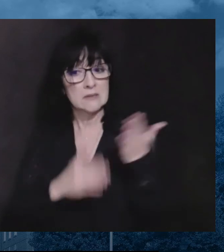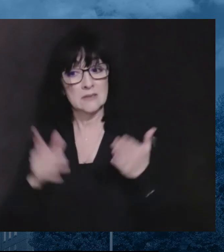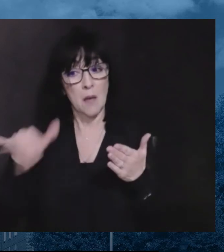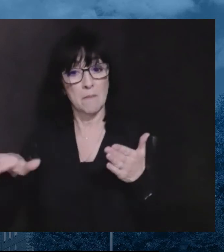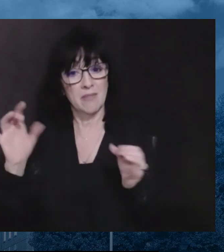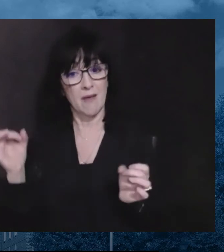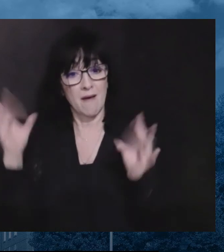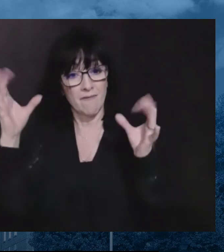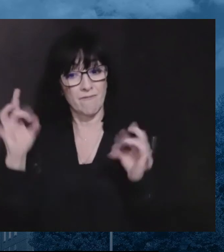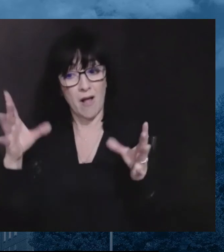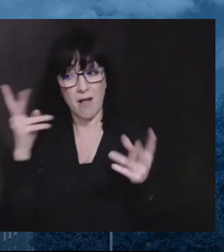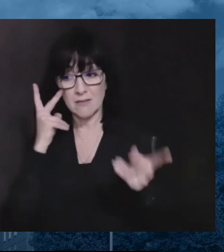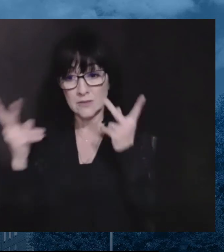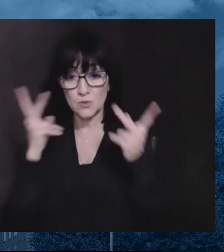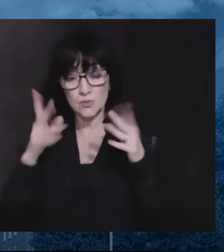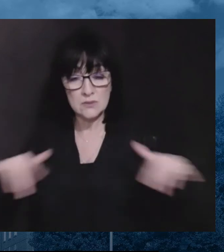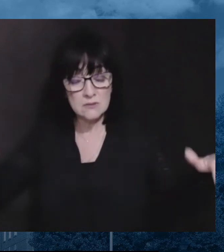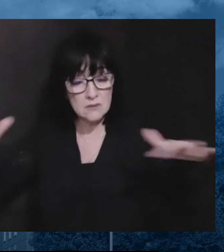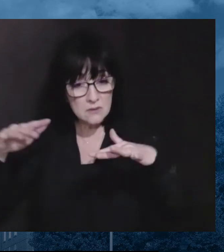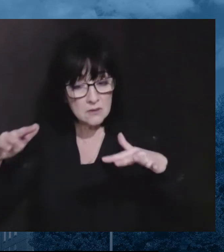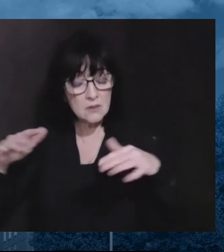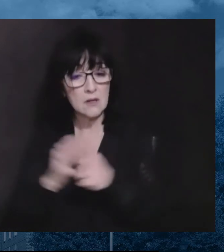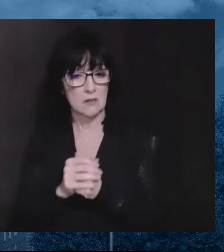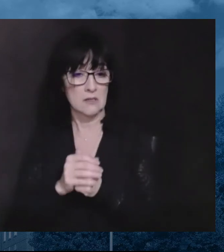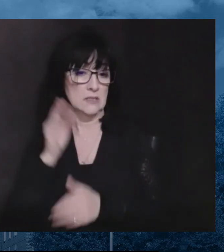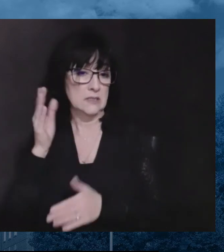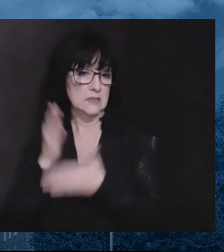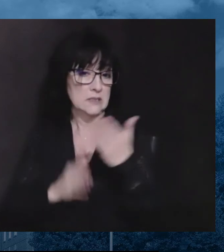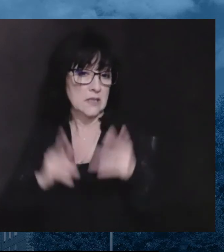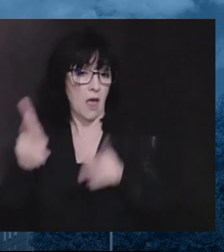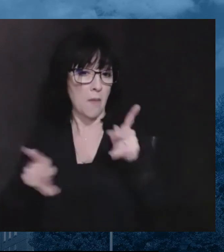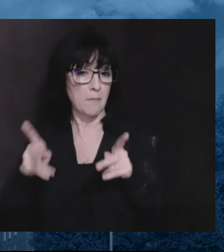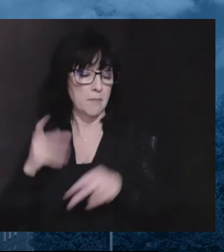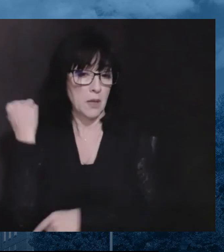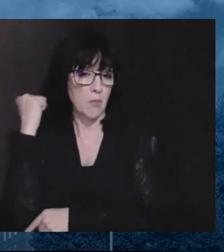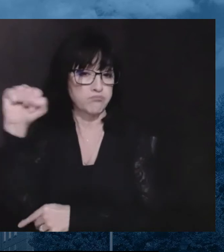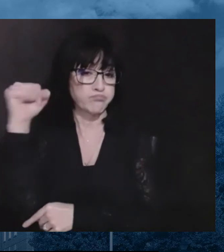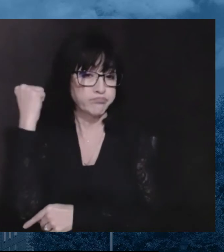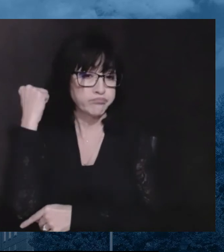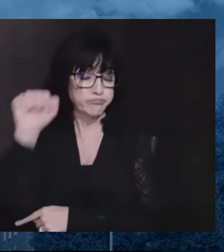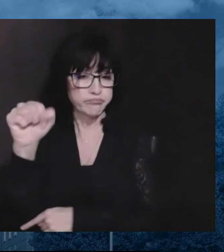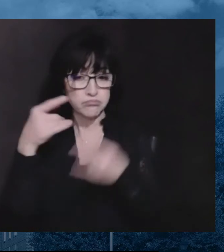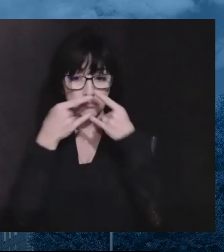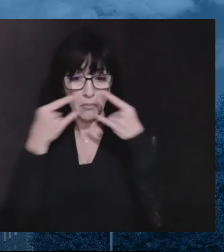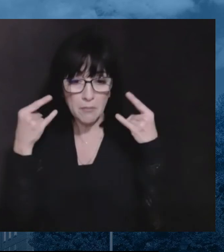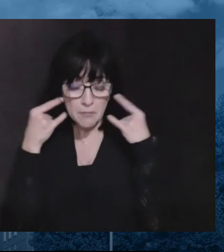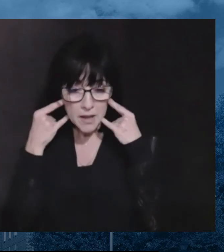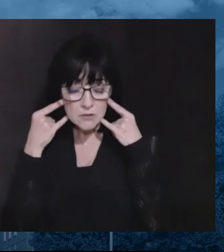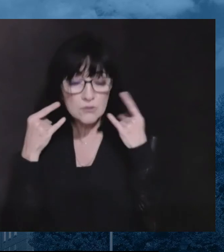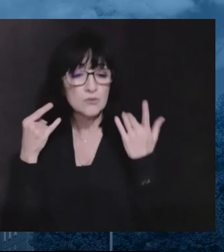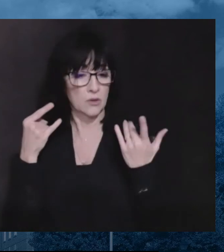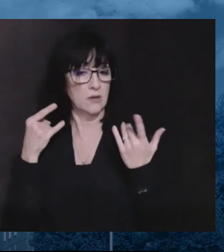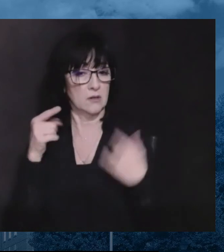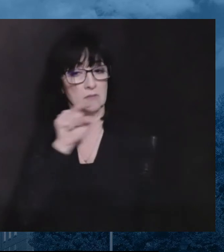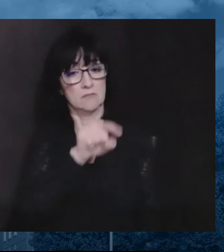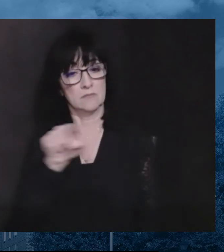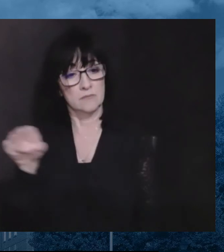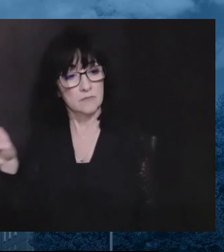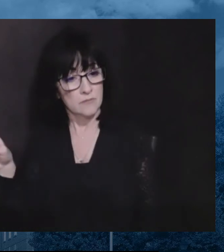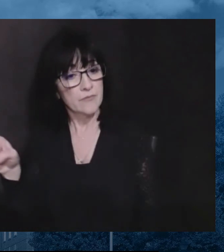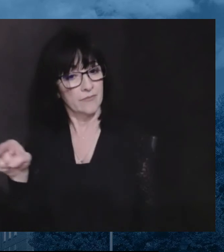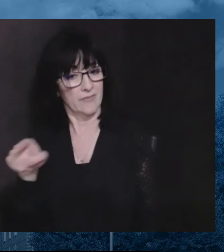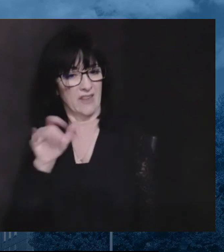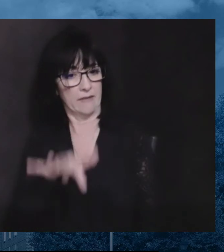testing, the mask wearing, the focus that Commissioner DeMatteis has on her staff and on inmates, on